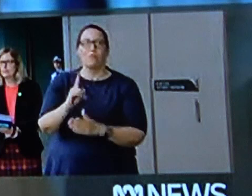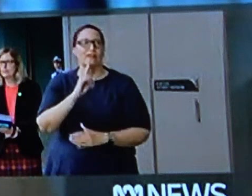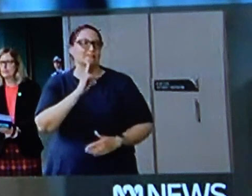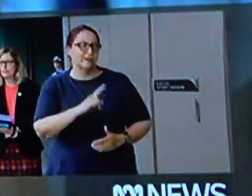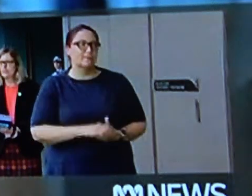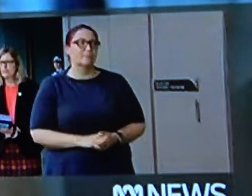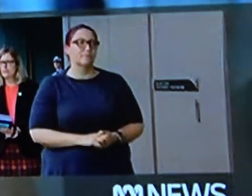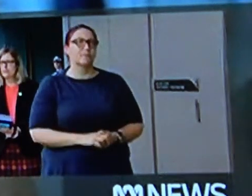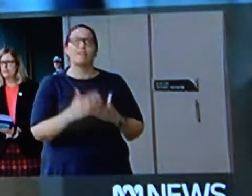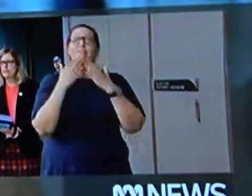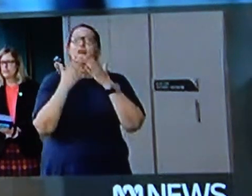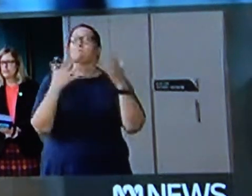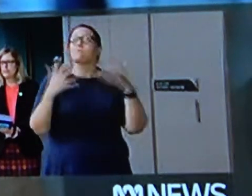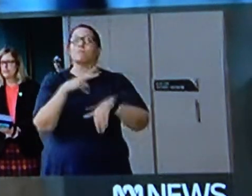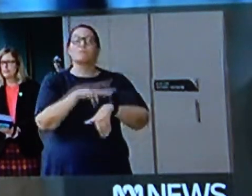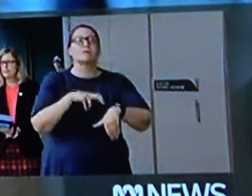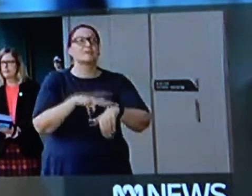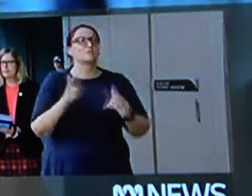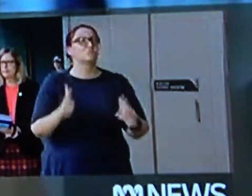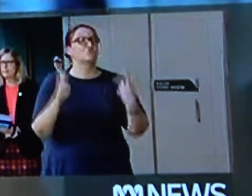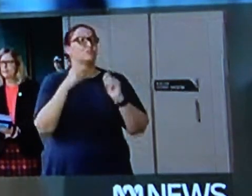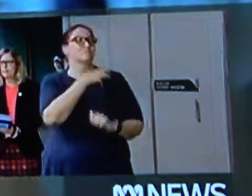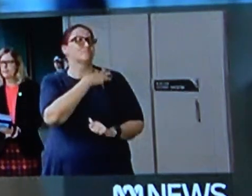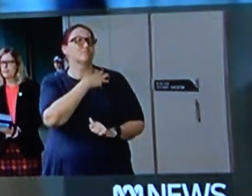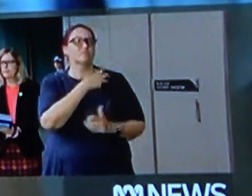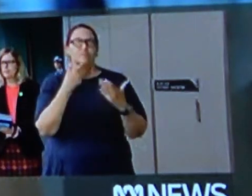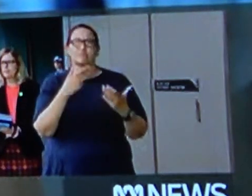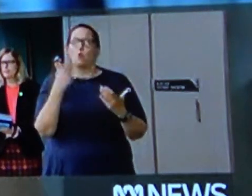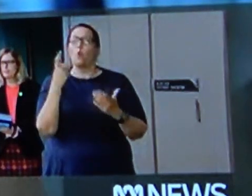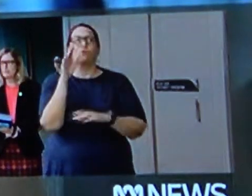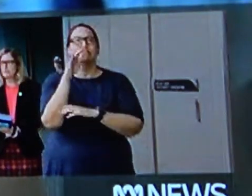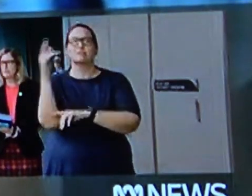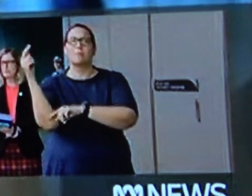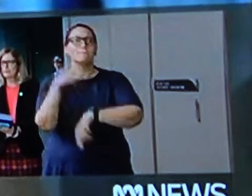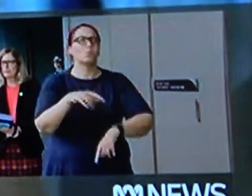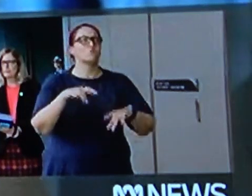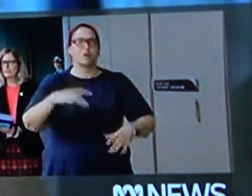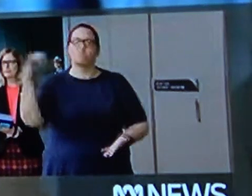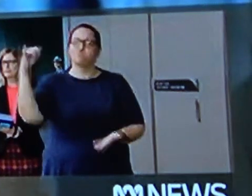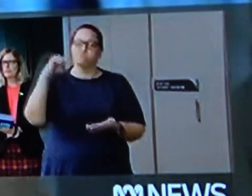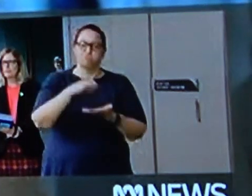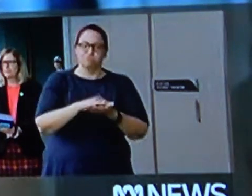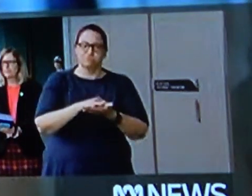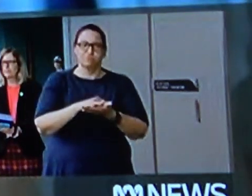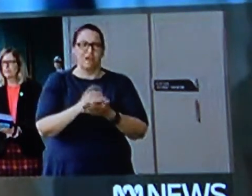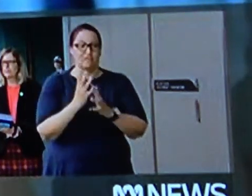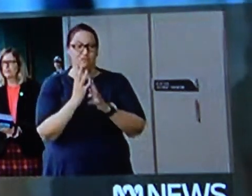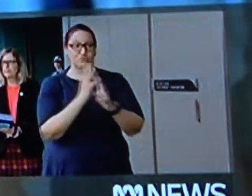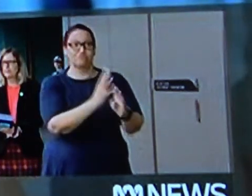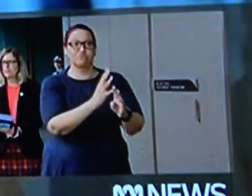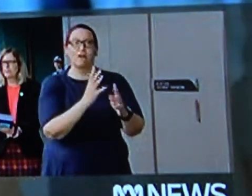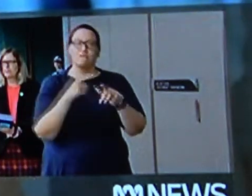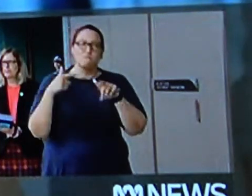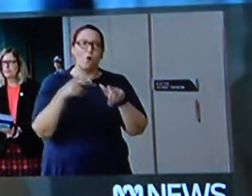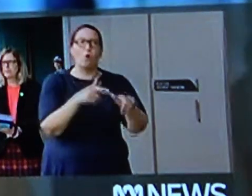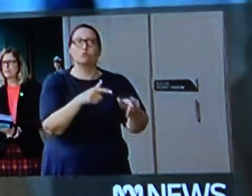from overseas is in quarantine. We appreciate that's frustrating for people, but it's to protect the broader community because we know that the